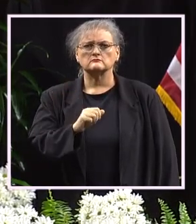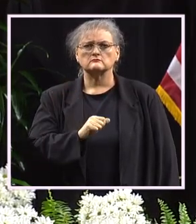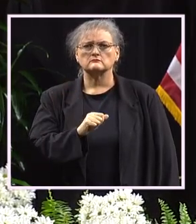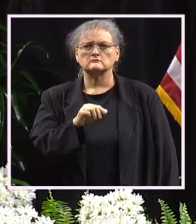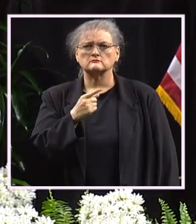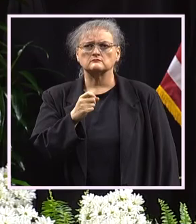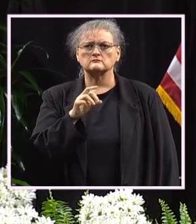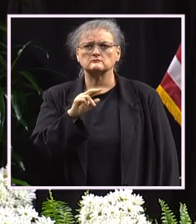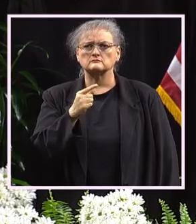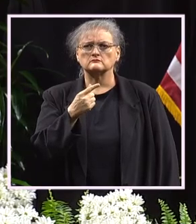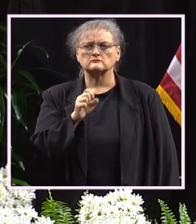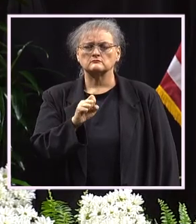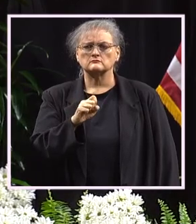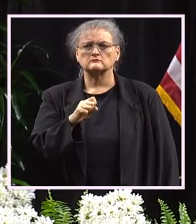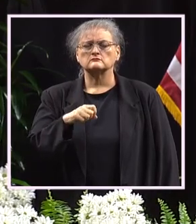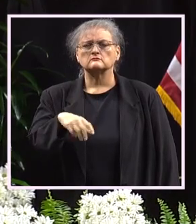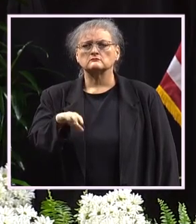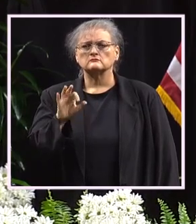George Flores IV.